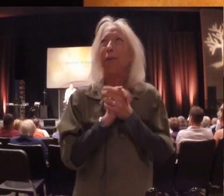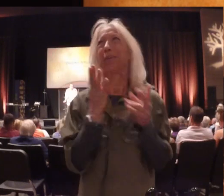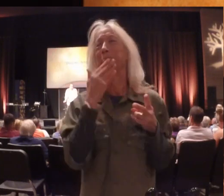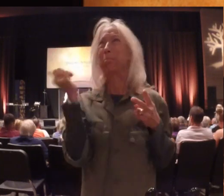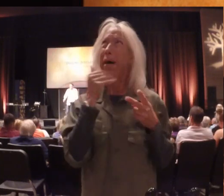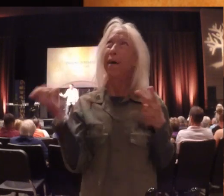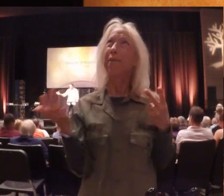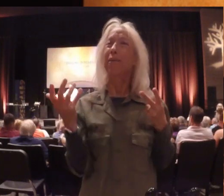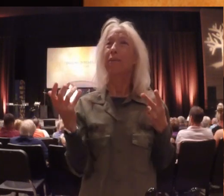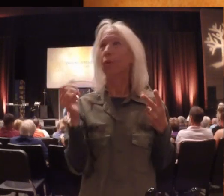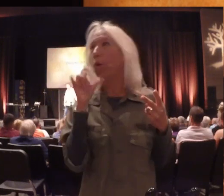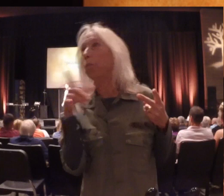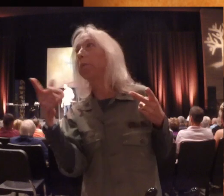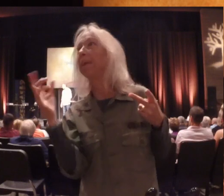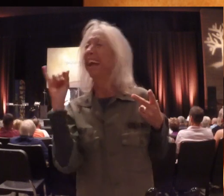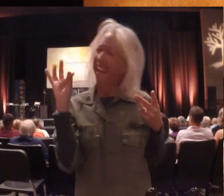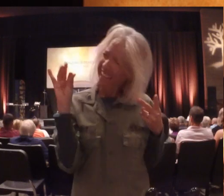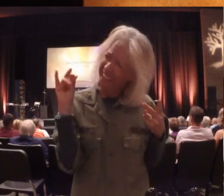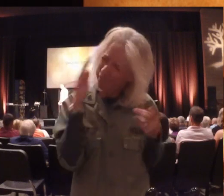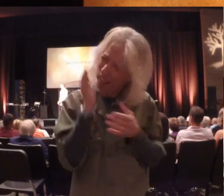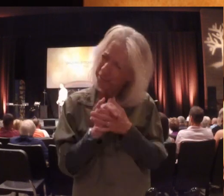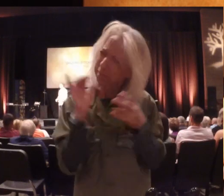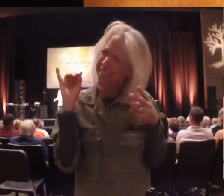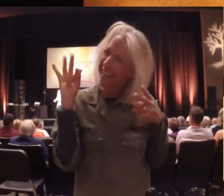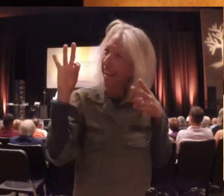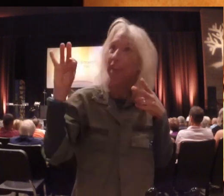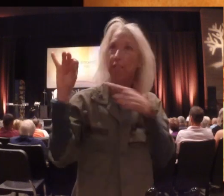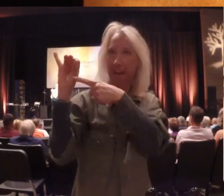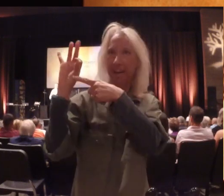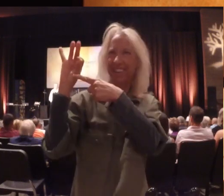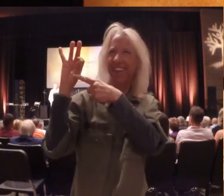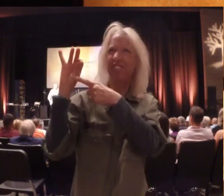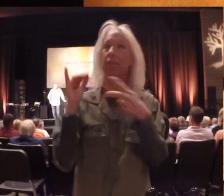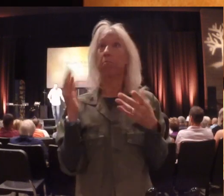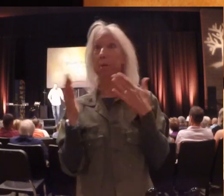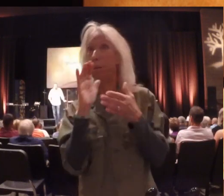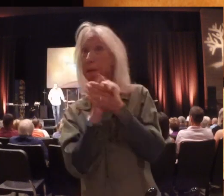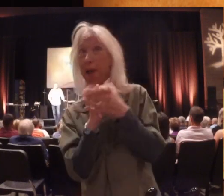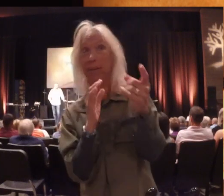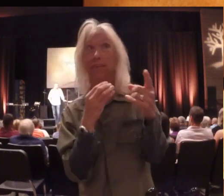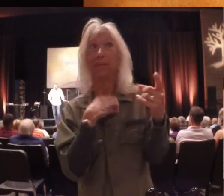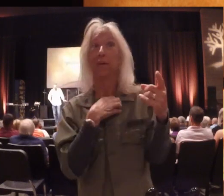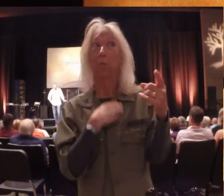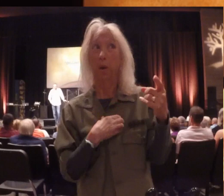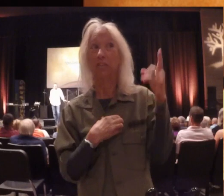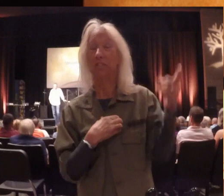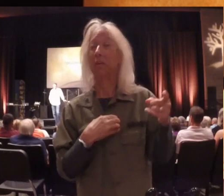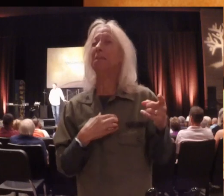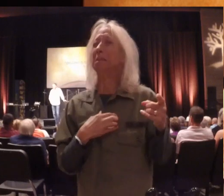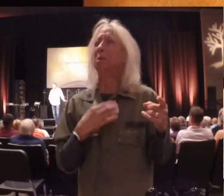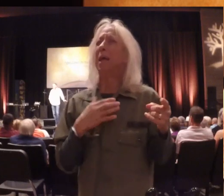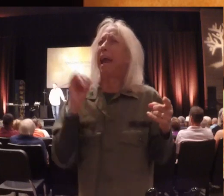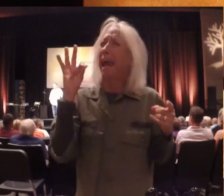would be so much better. Ladies, single ladies, if only I had a husband. Maybe the married ladies, if only I had a husband with a job.